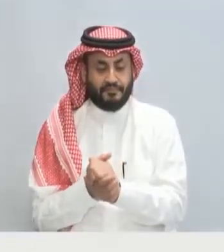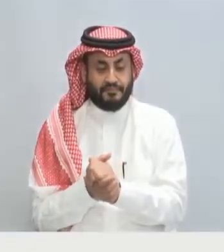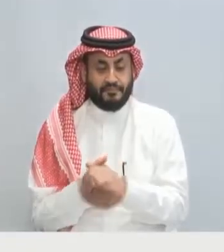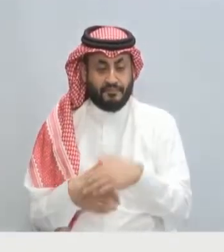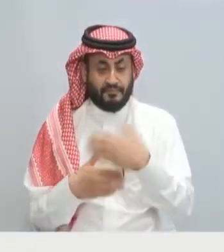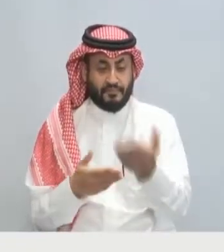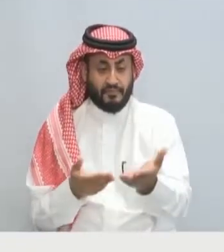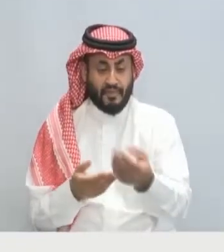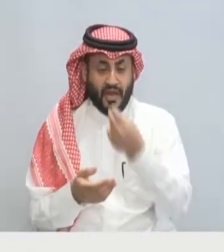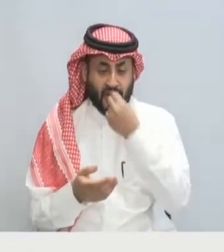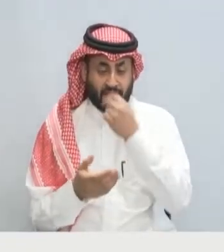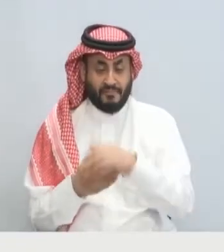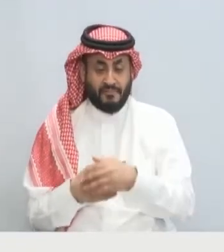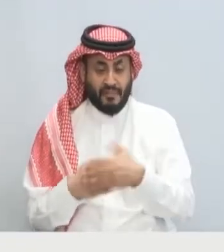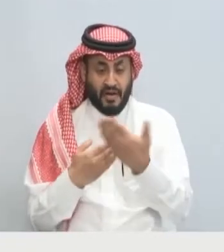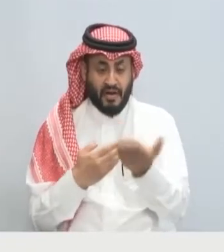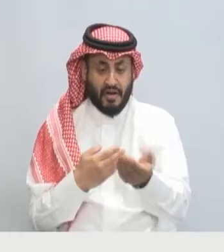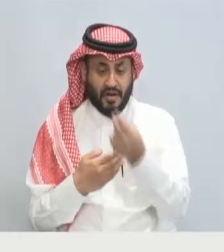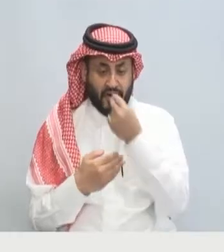Let's eat.